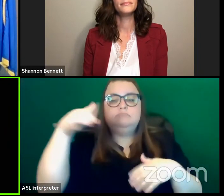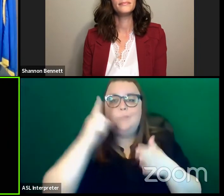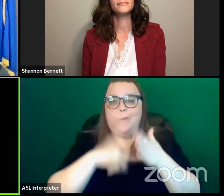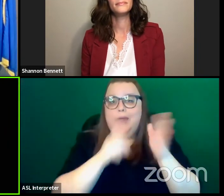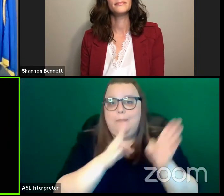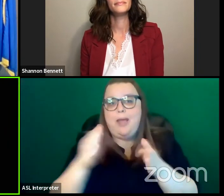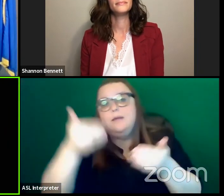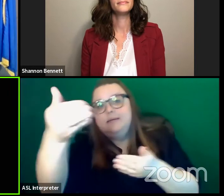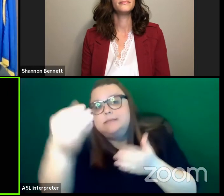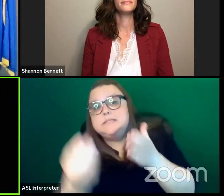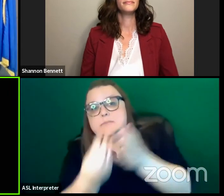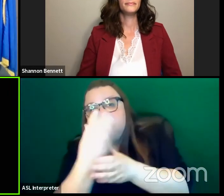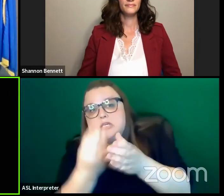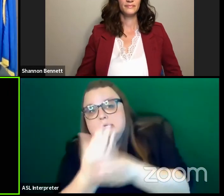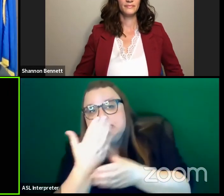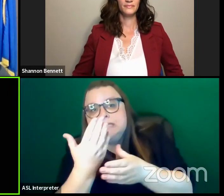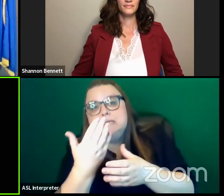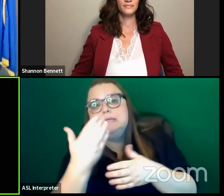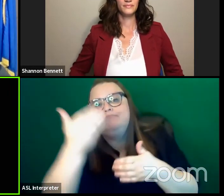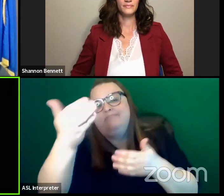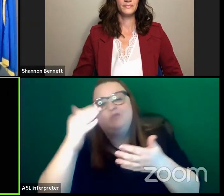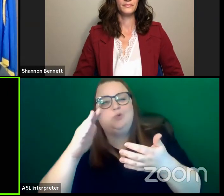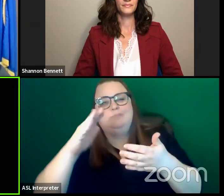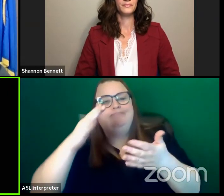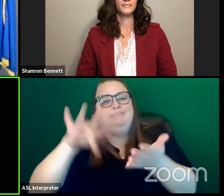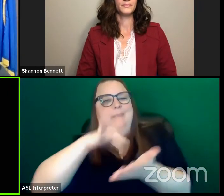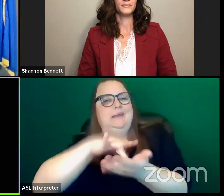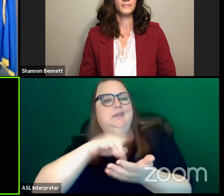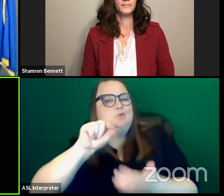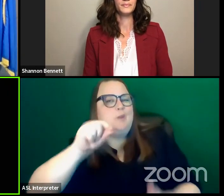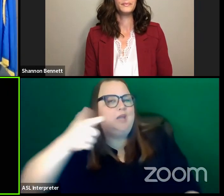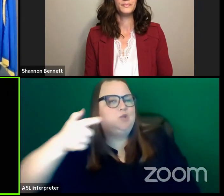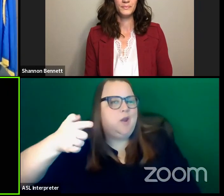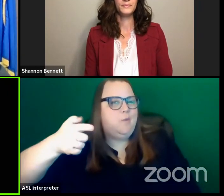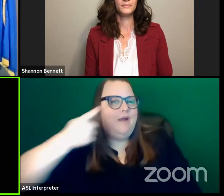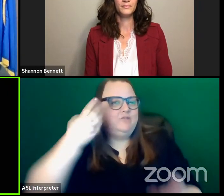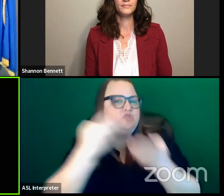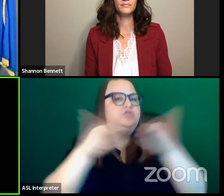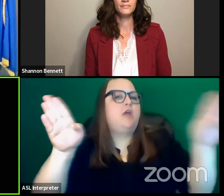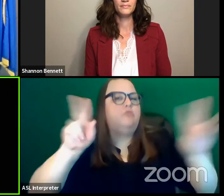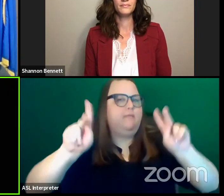spring to mid 2021 for the general population.